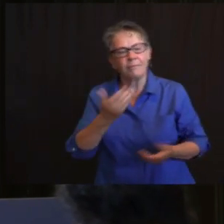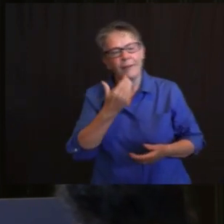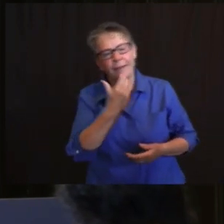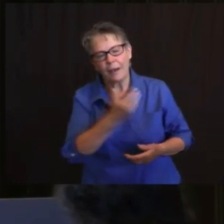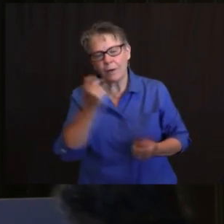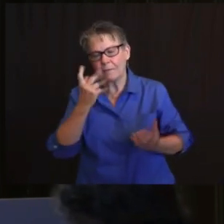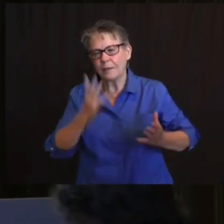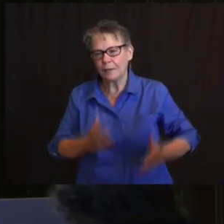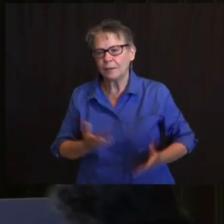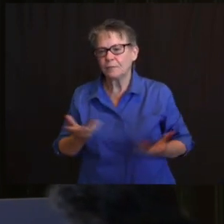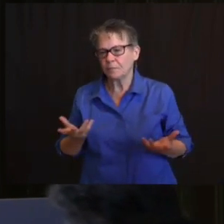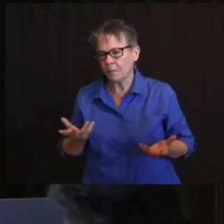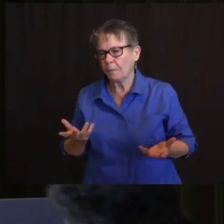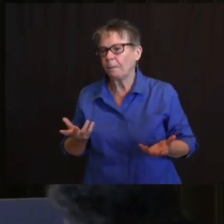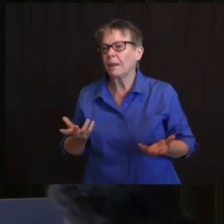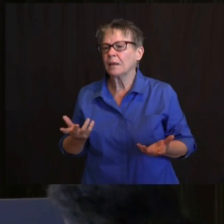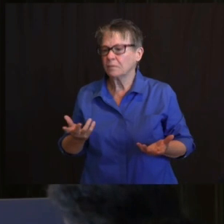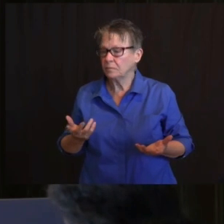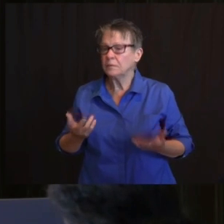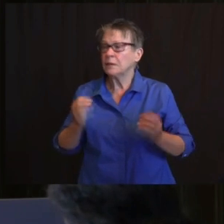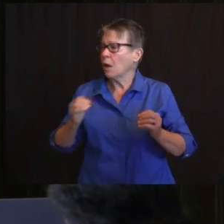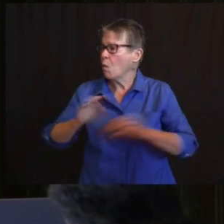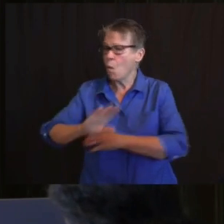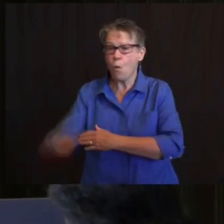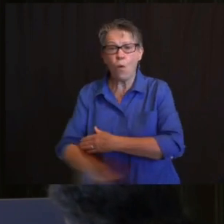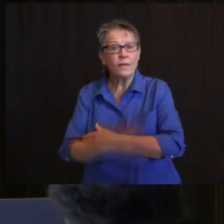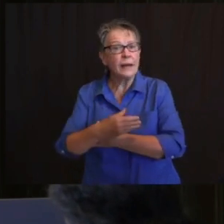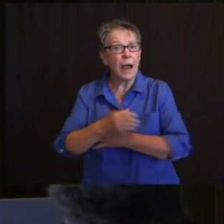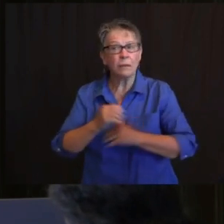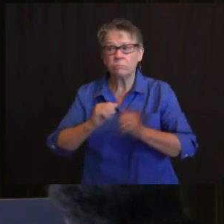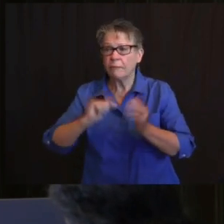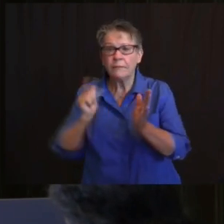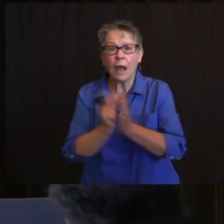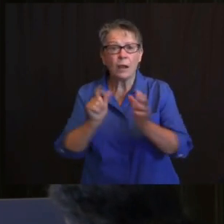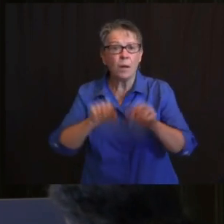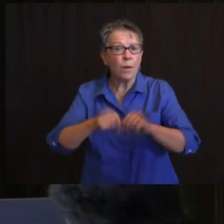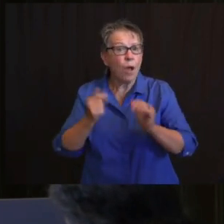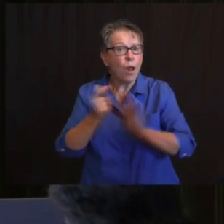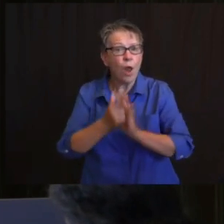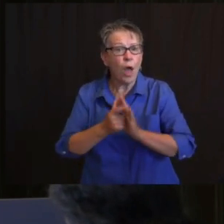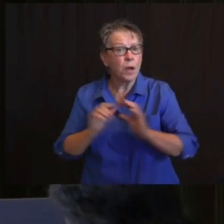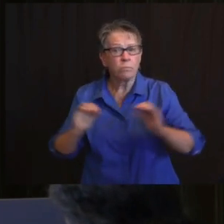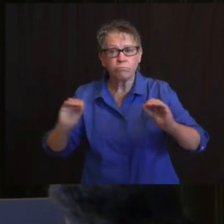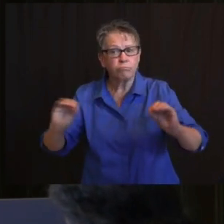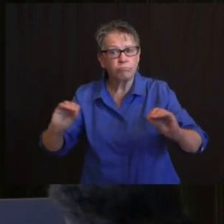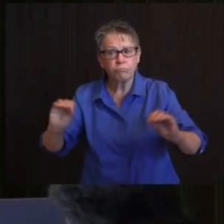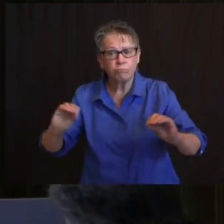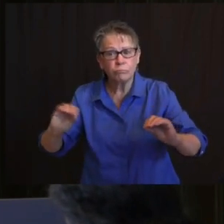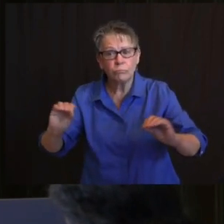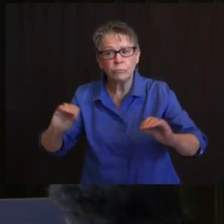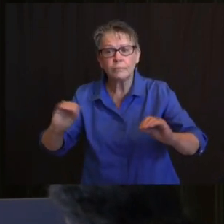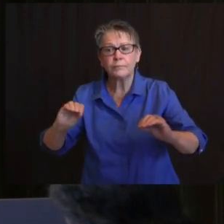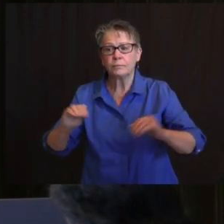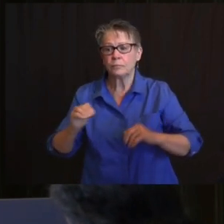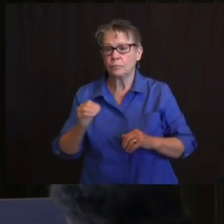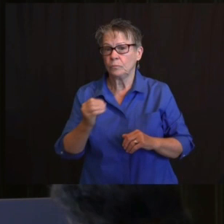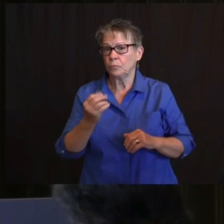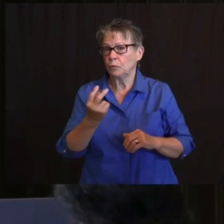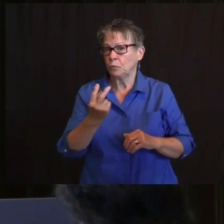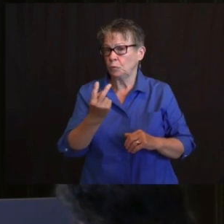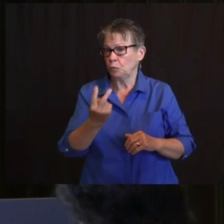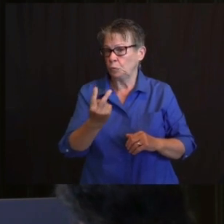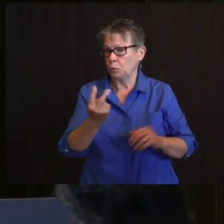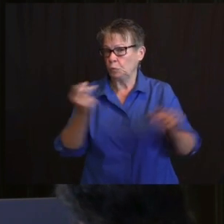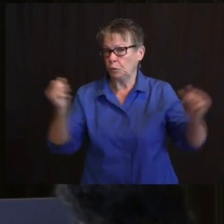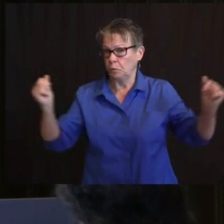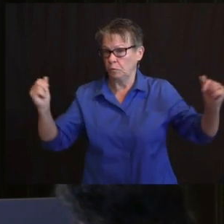are 2 scheduled mass gatherings today. They continue to be quiet. And I would, too, just offer my thanks to the doc and